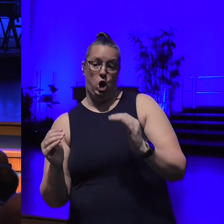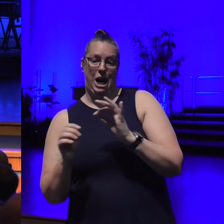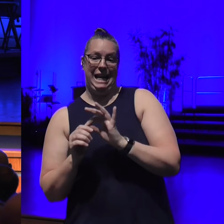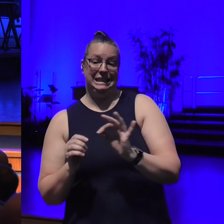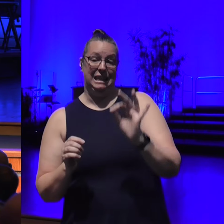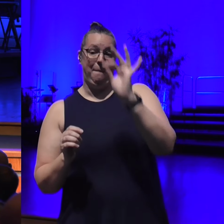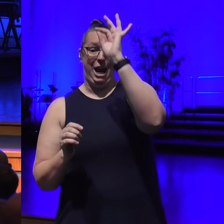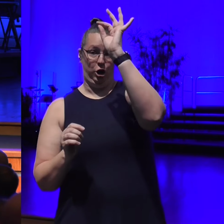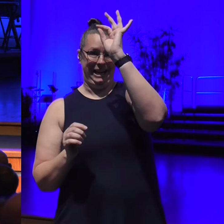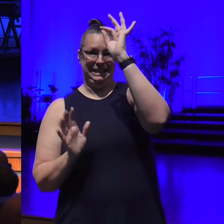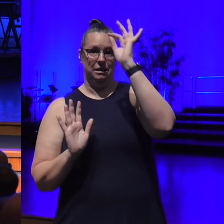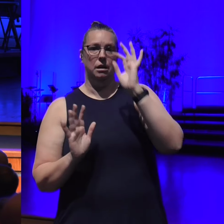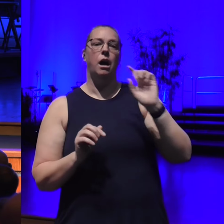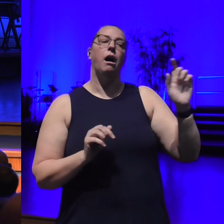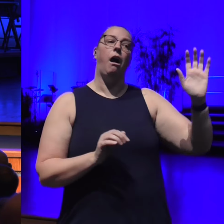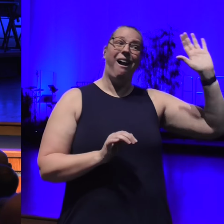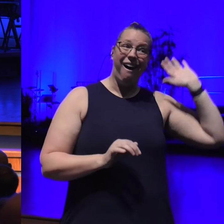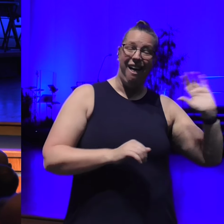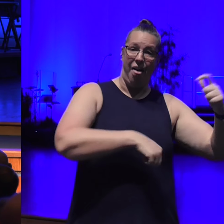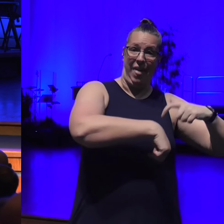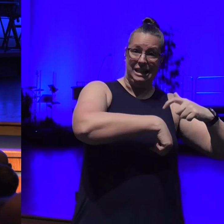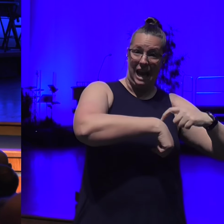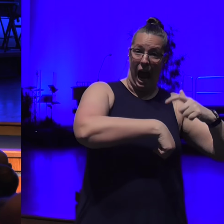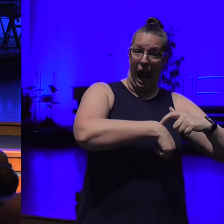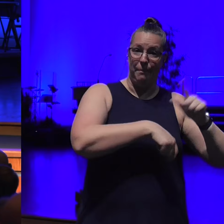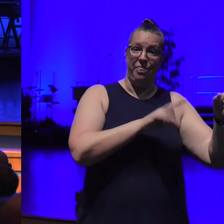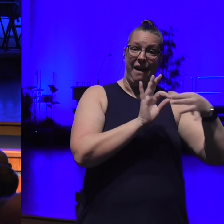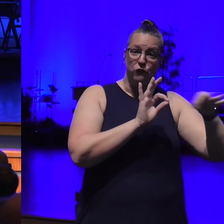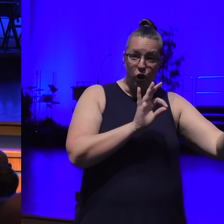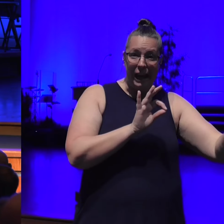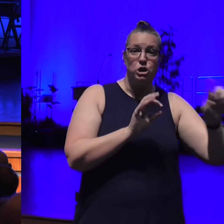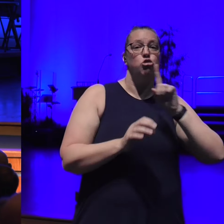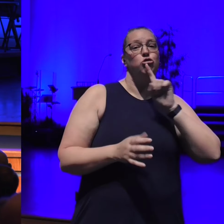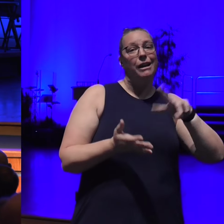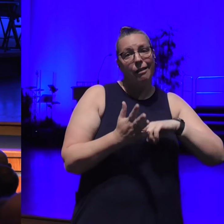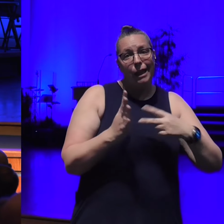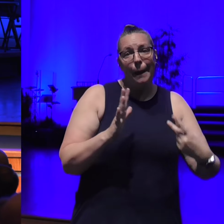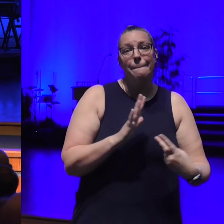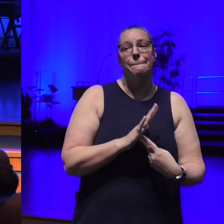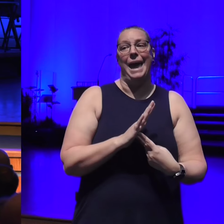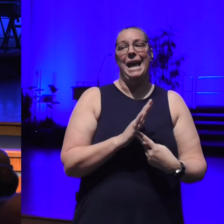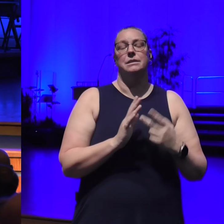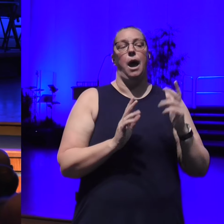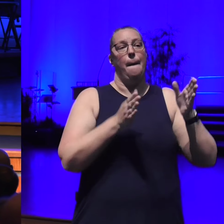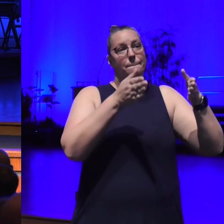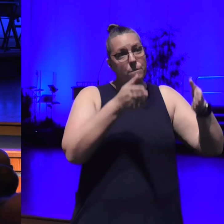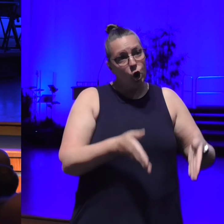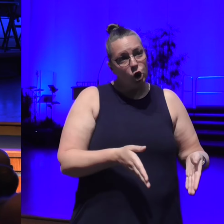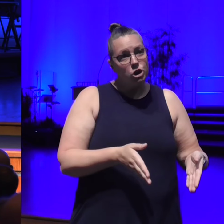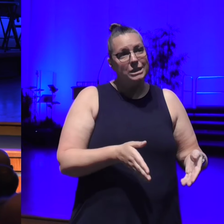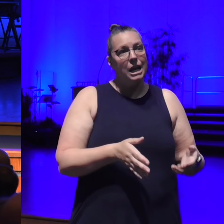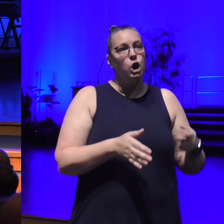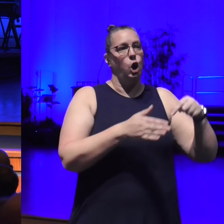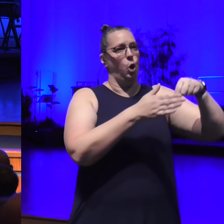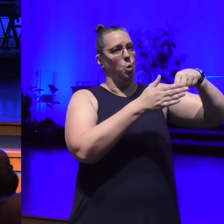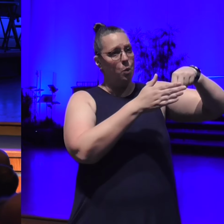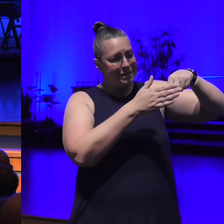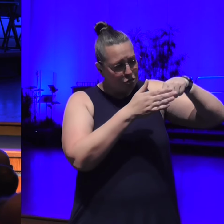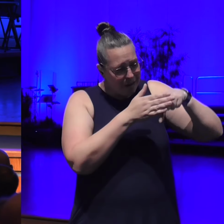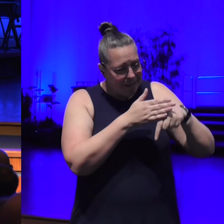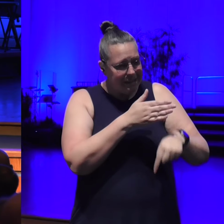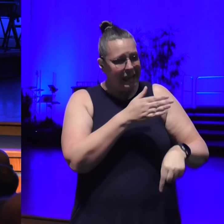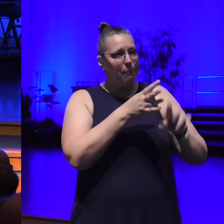those times, that phrase in Aramaic was really meant to indicate a person who was deeply